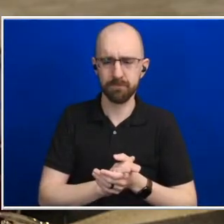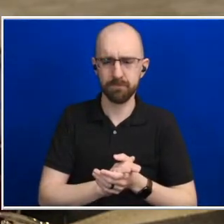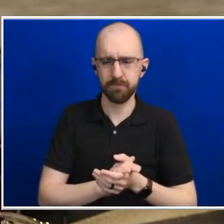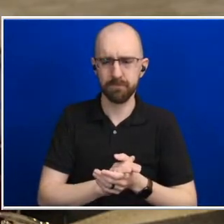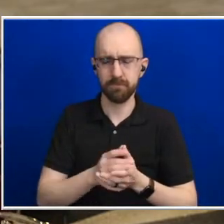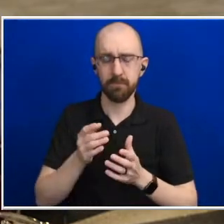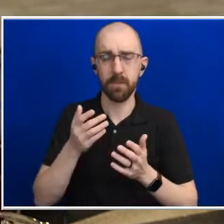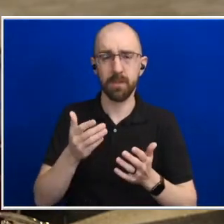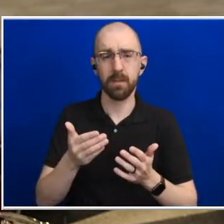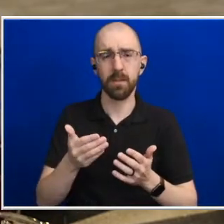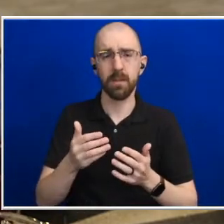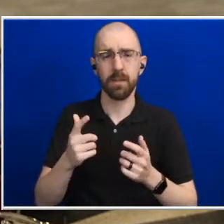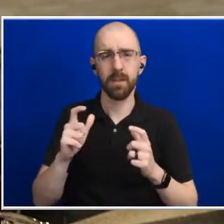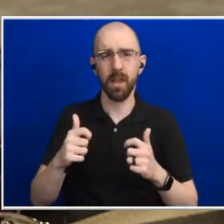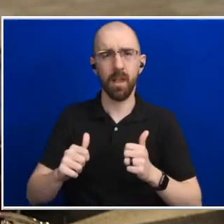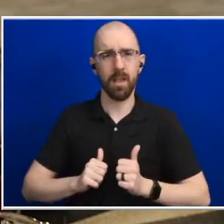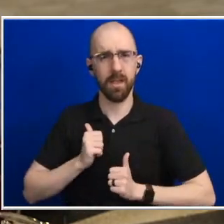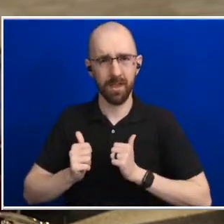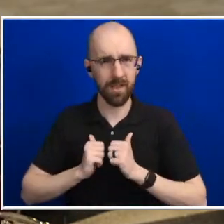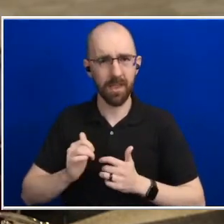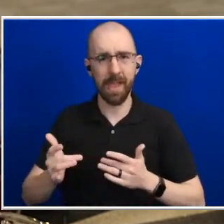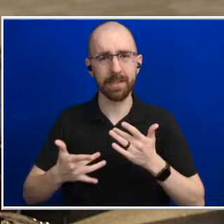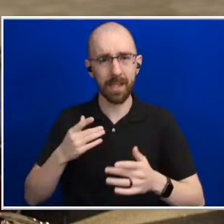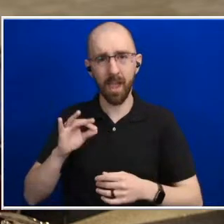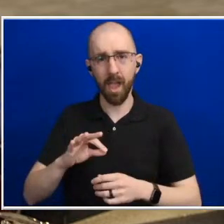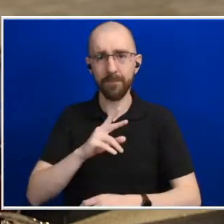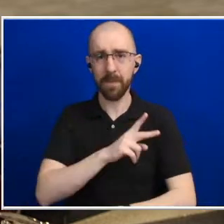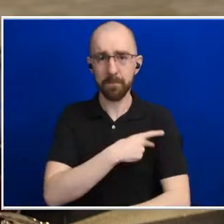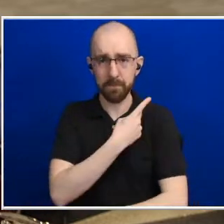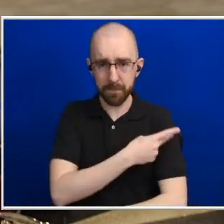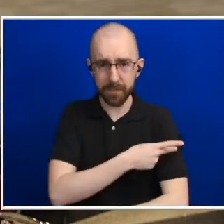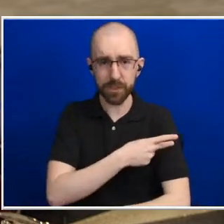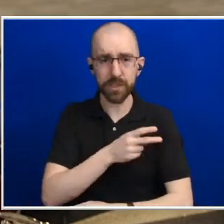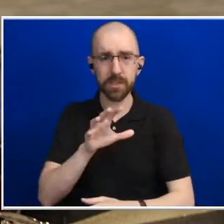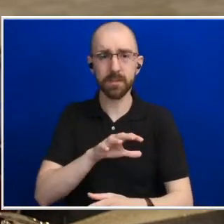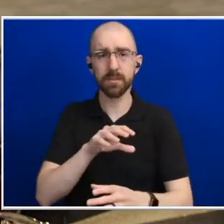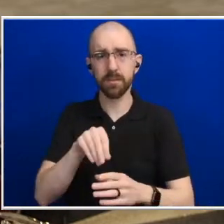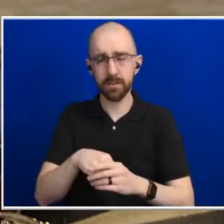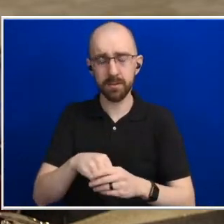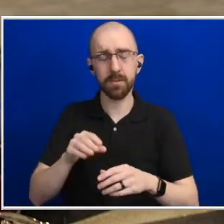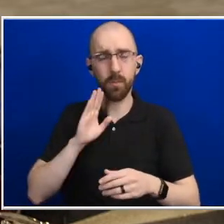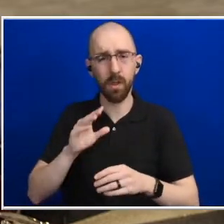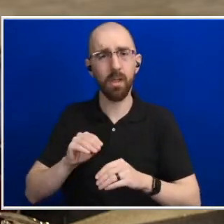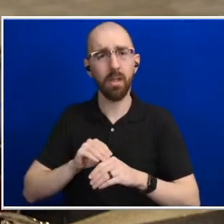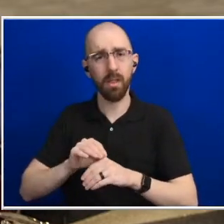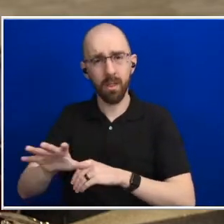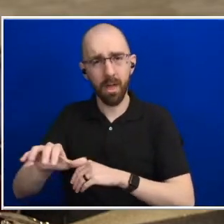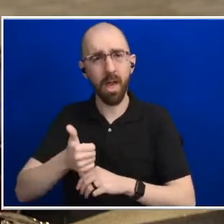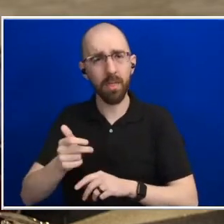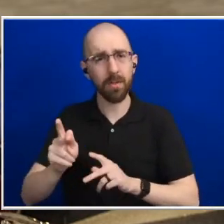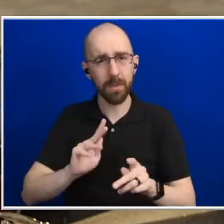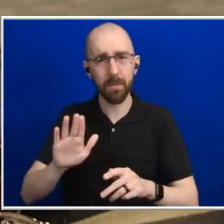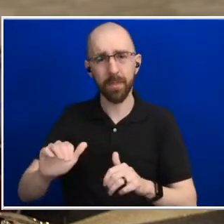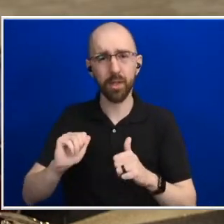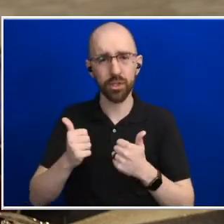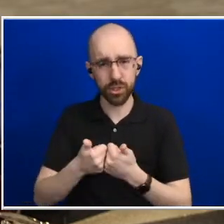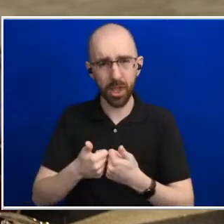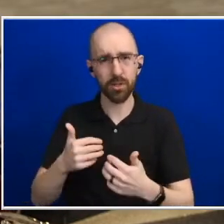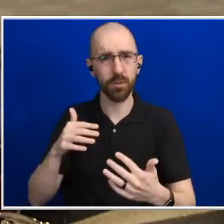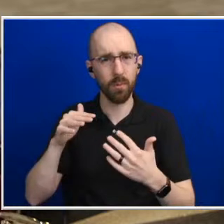go-gettedness, the excitement that the patient imparts to other people in their challenge and their war against this deadly